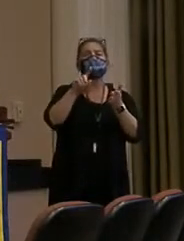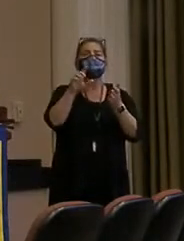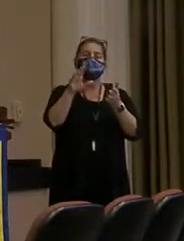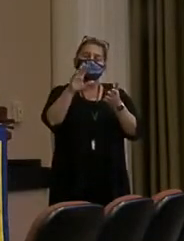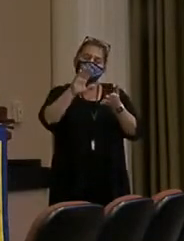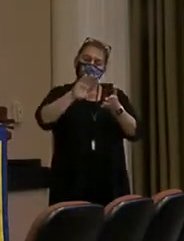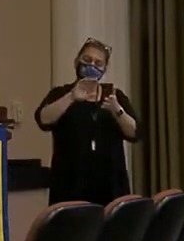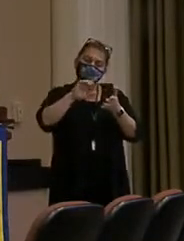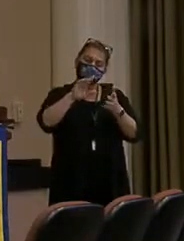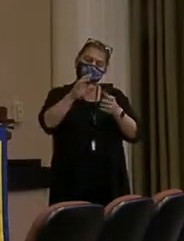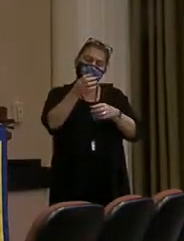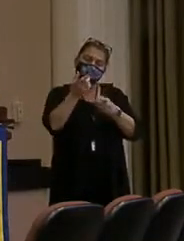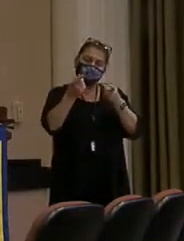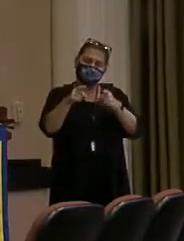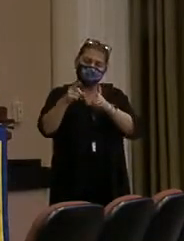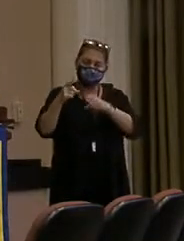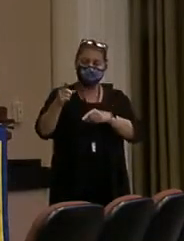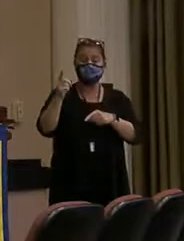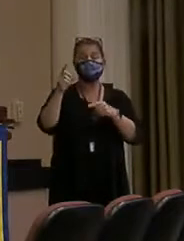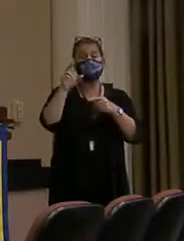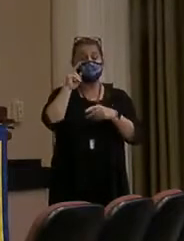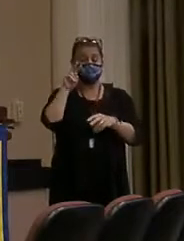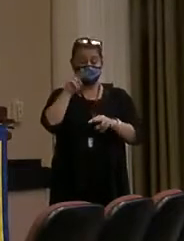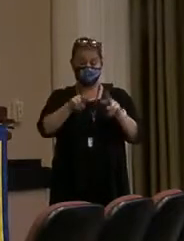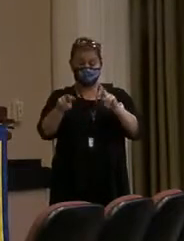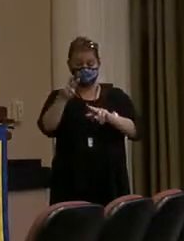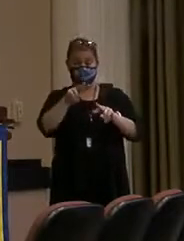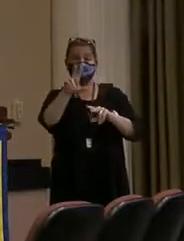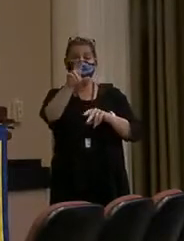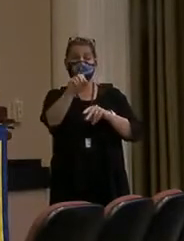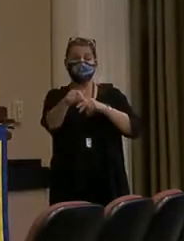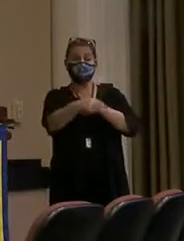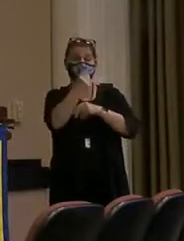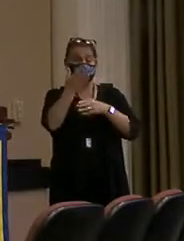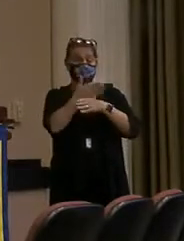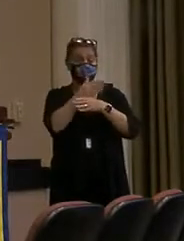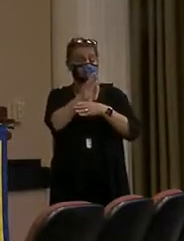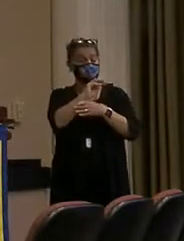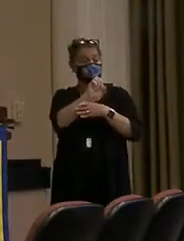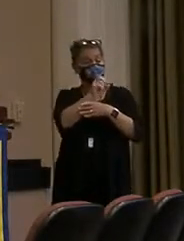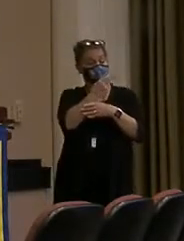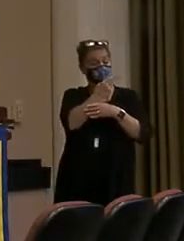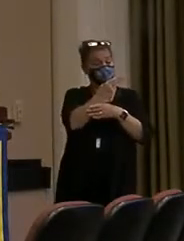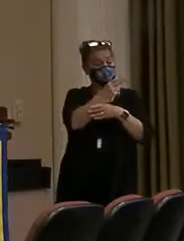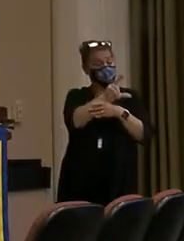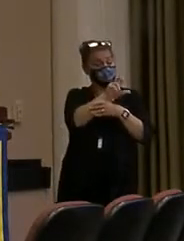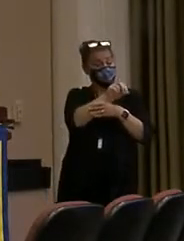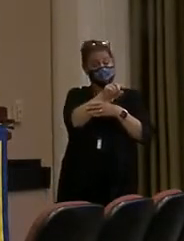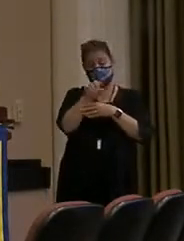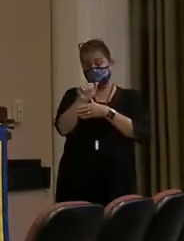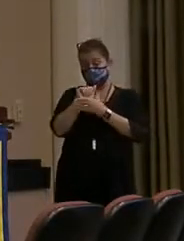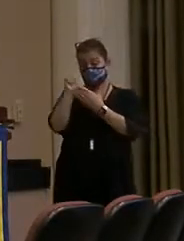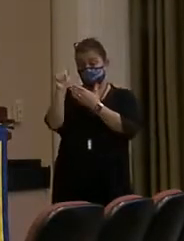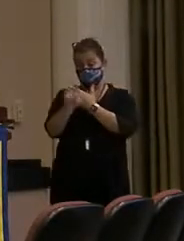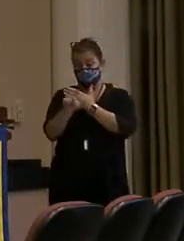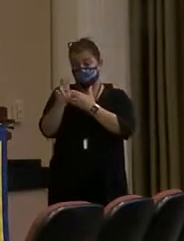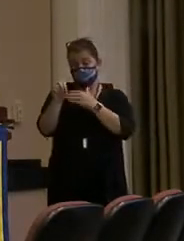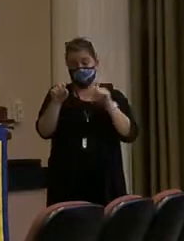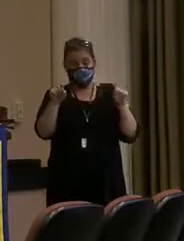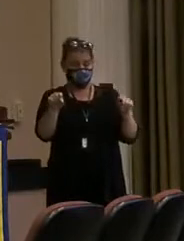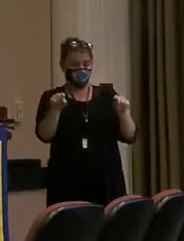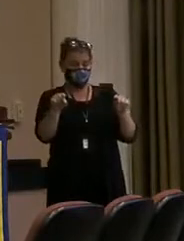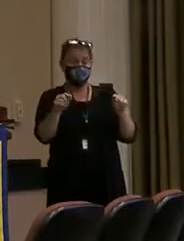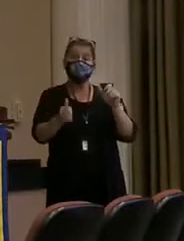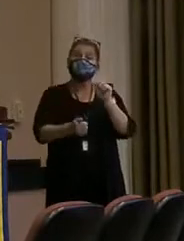place. Looking at the 30 days between March 30th and April 30th, when we had the